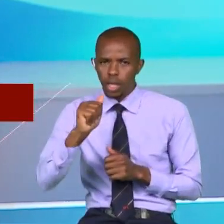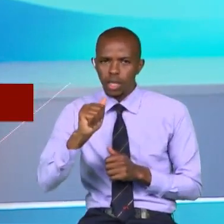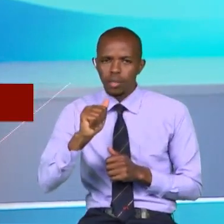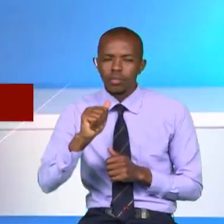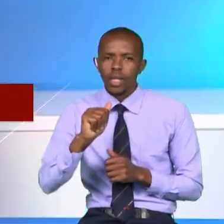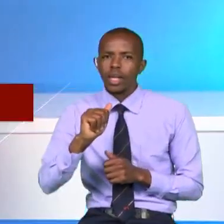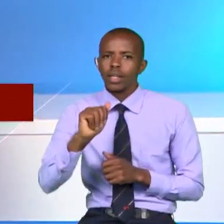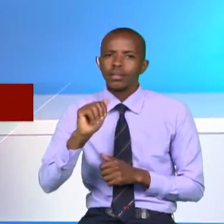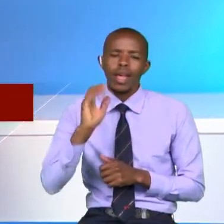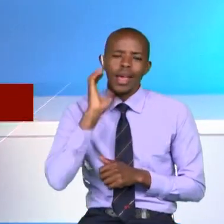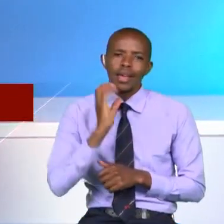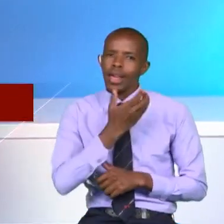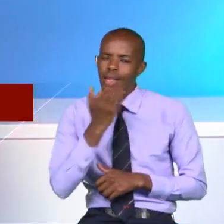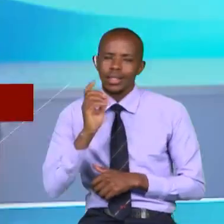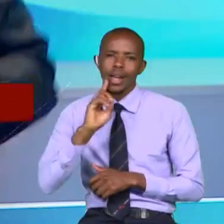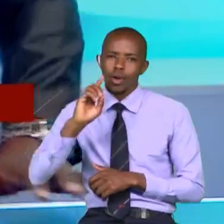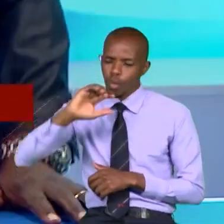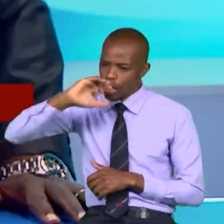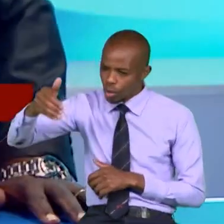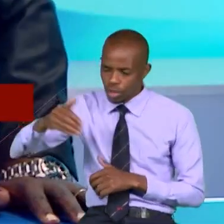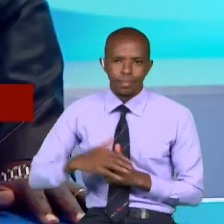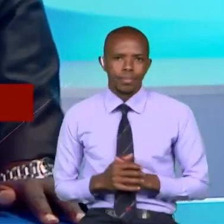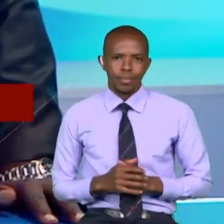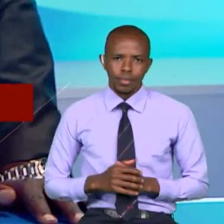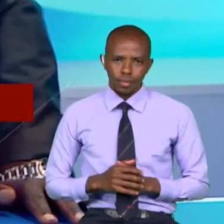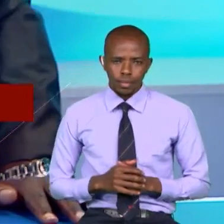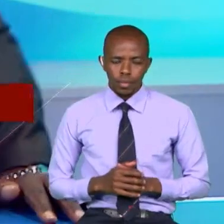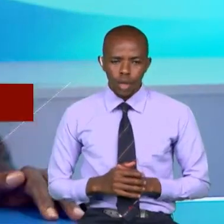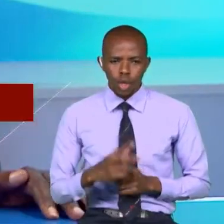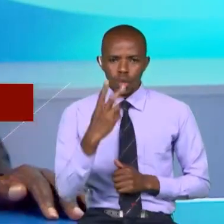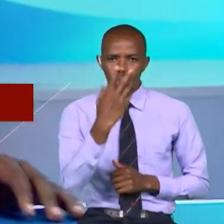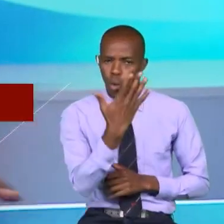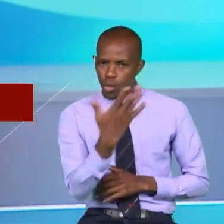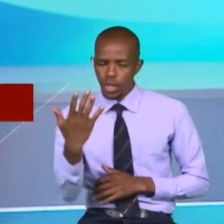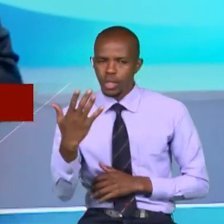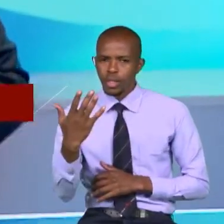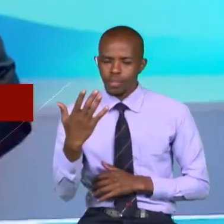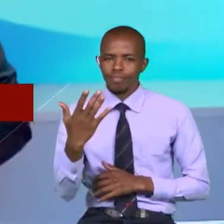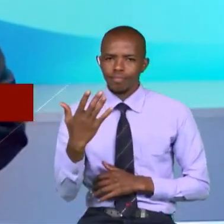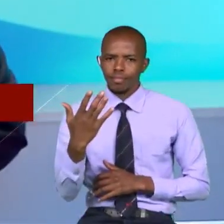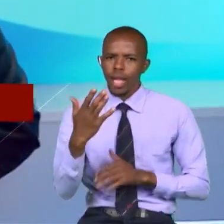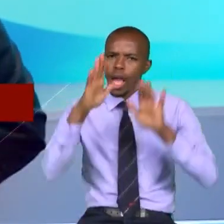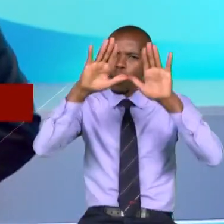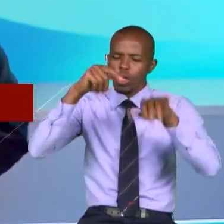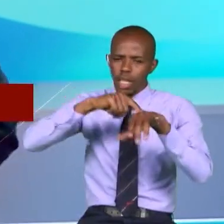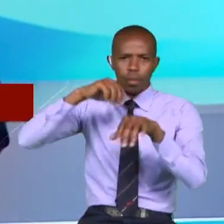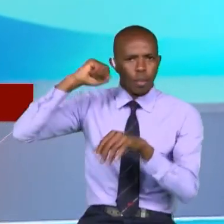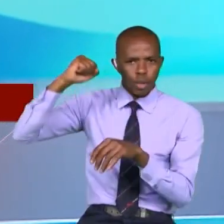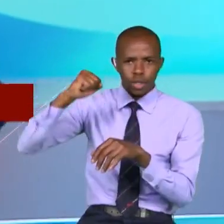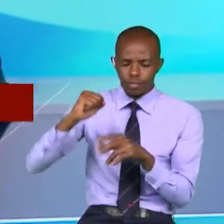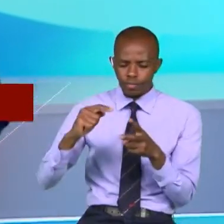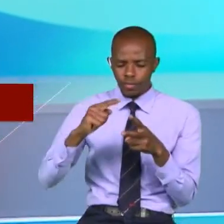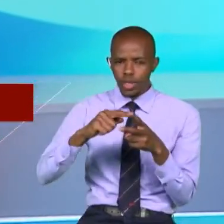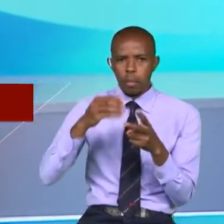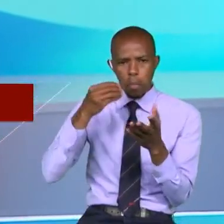Kenyatta Golf Course Ward, Nairobi County. All right. There are two things that are important in politics. The first